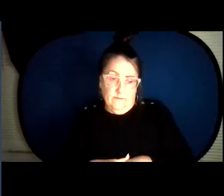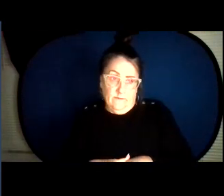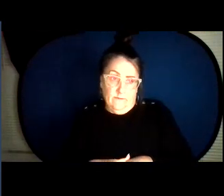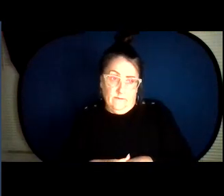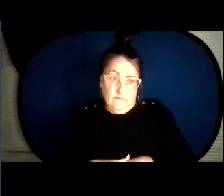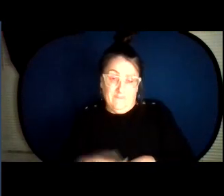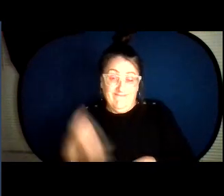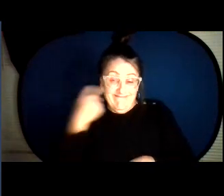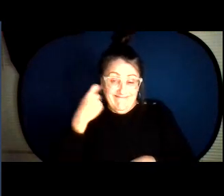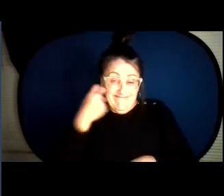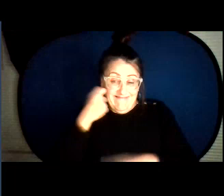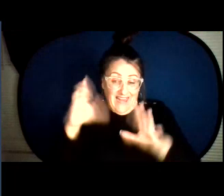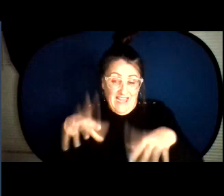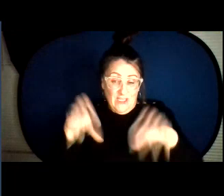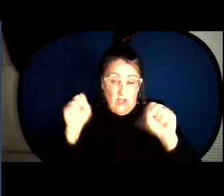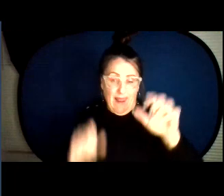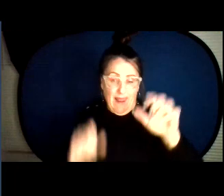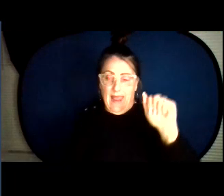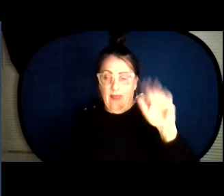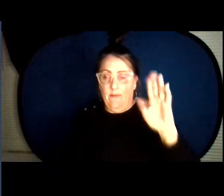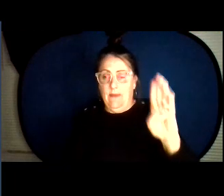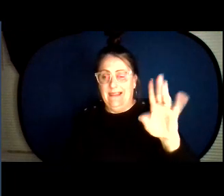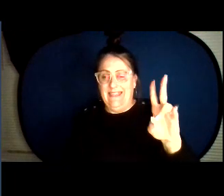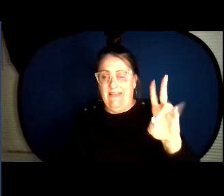adopting our AB 744